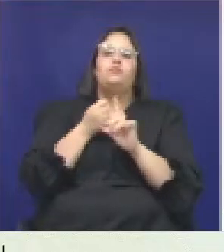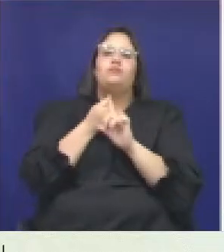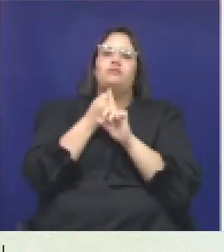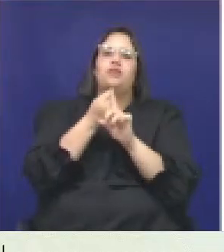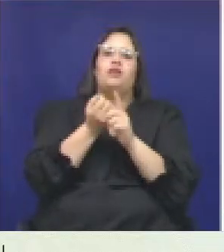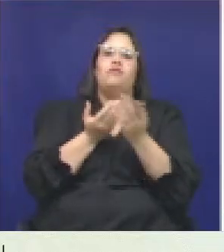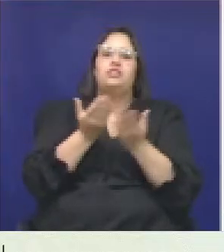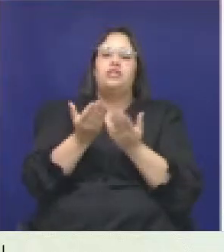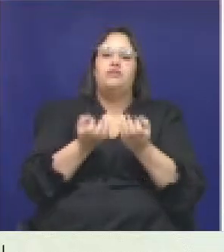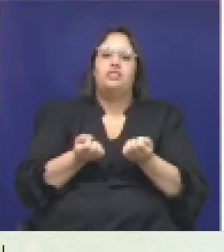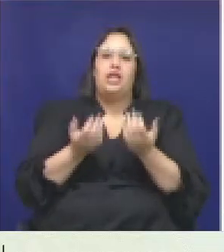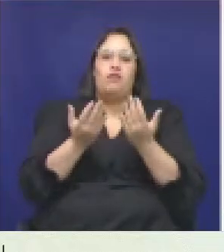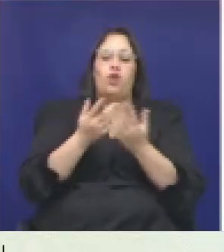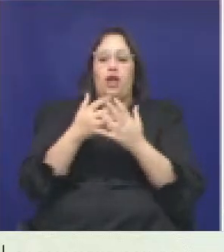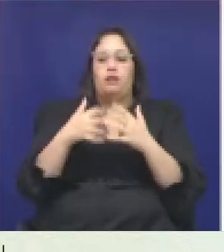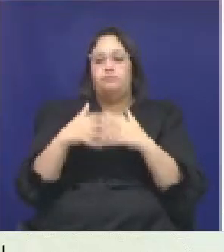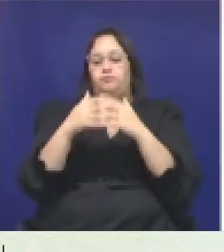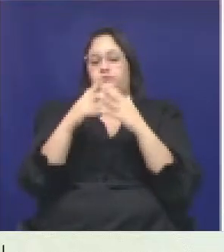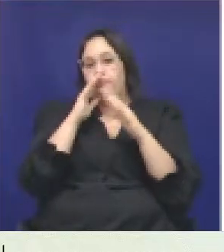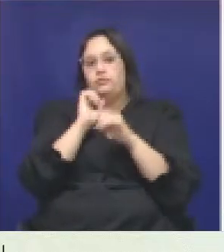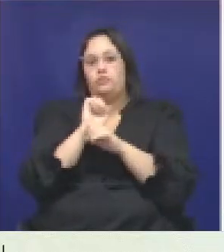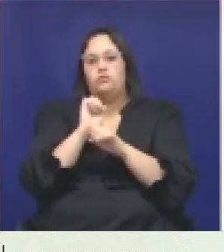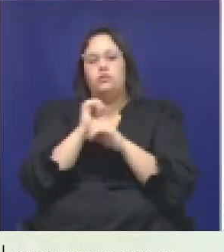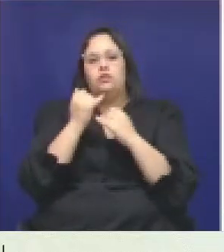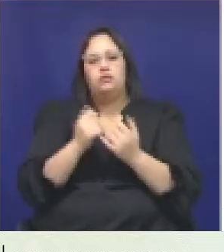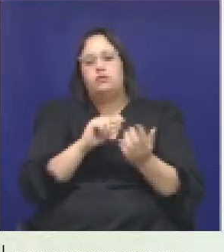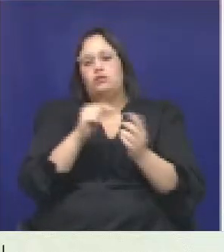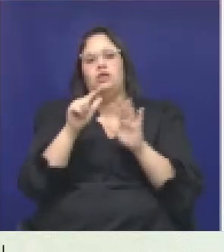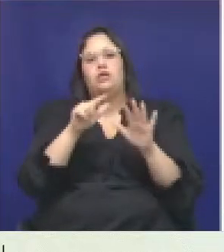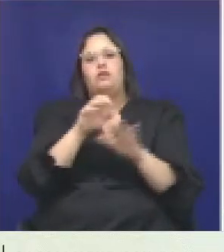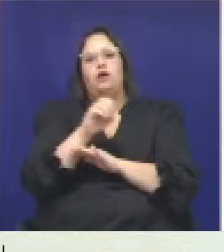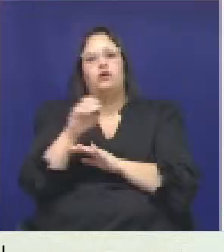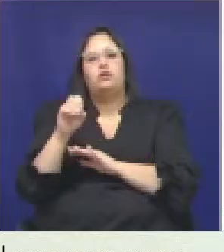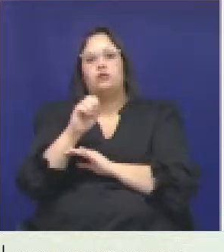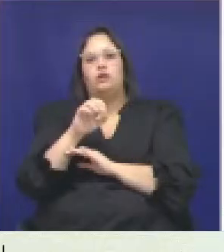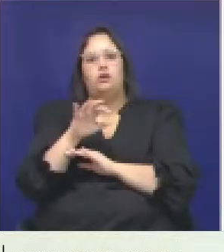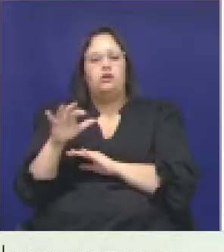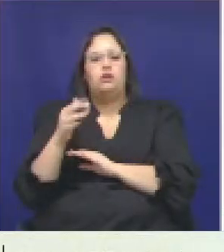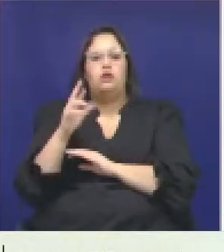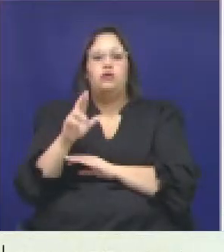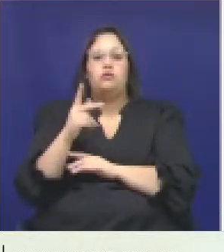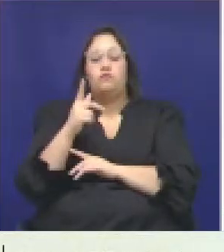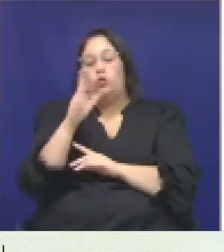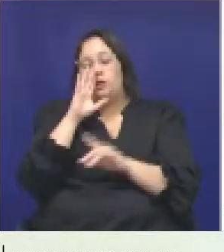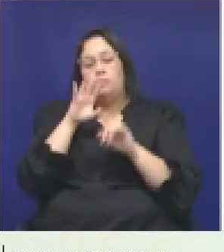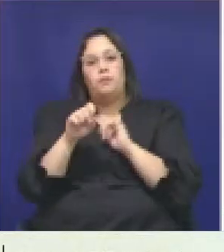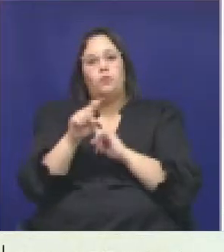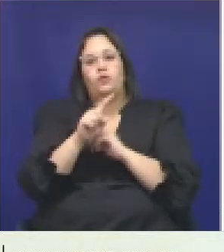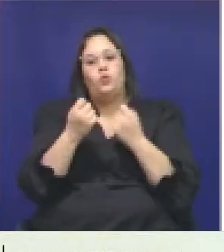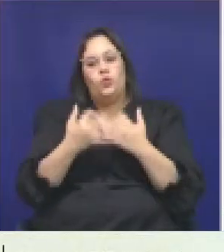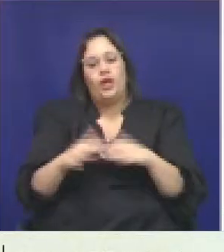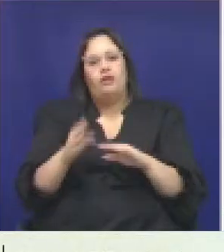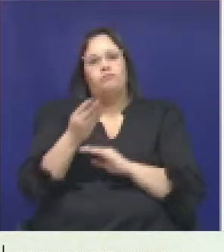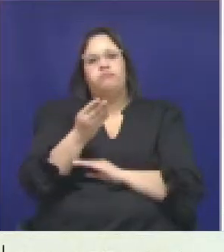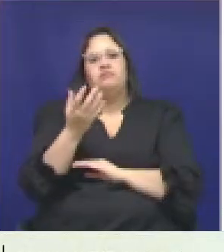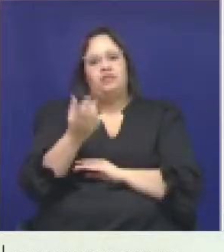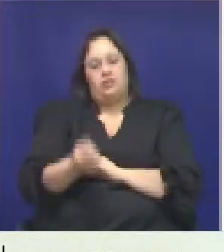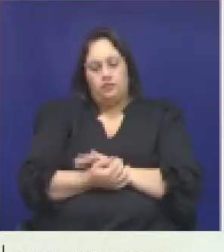service delivery and create employment, it wants to go on a 700 million rand junket to discover what is already in front of